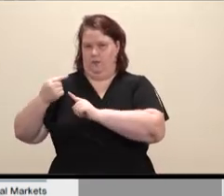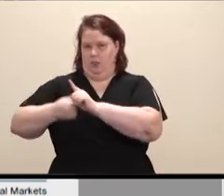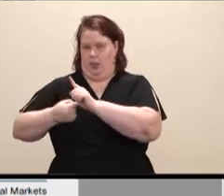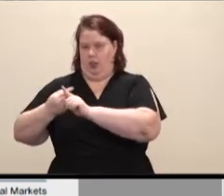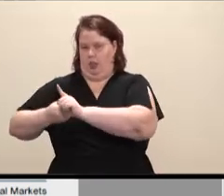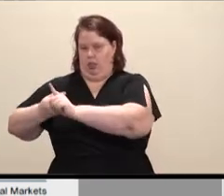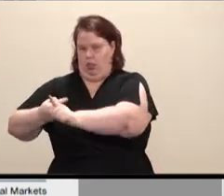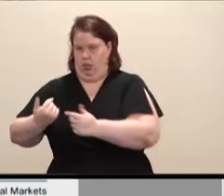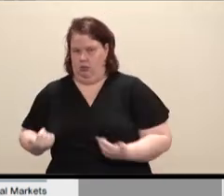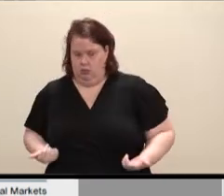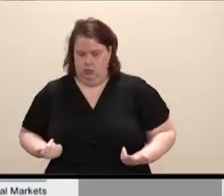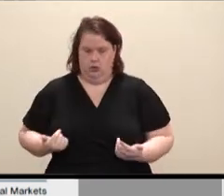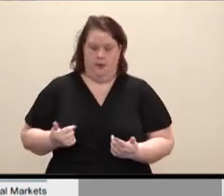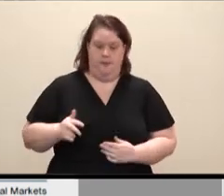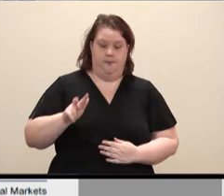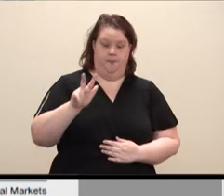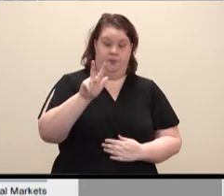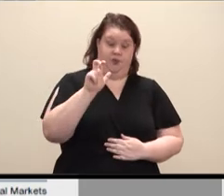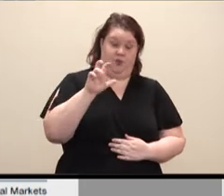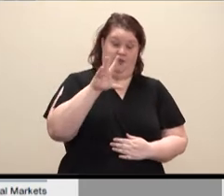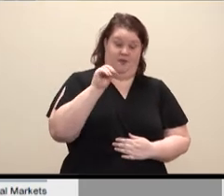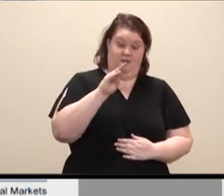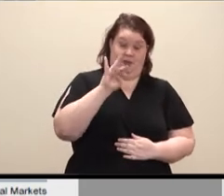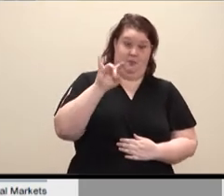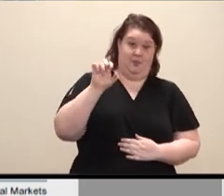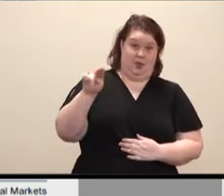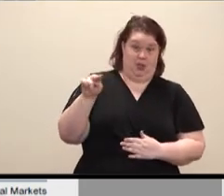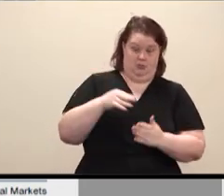$300 million. And then $350 is